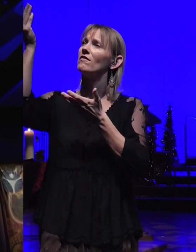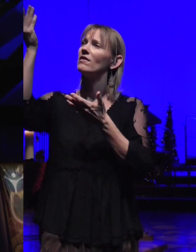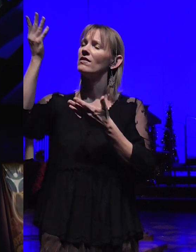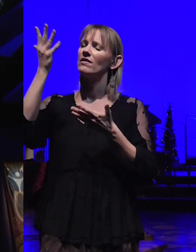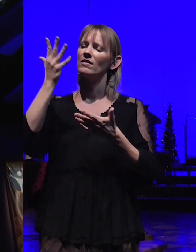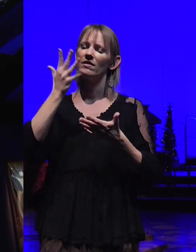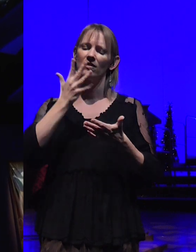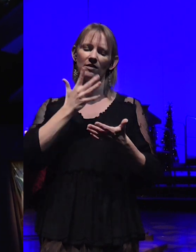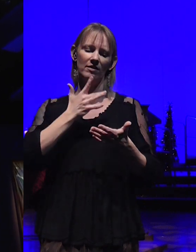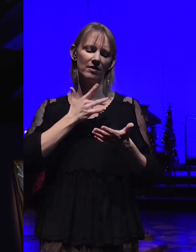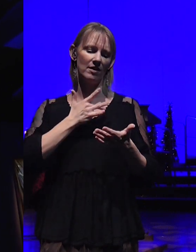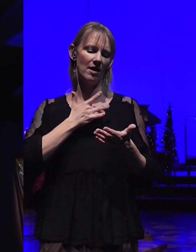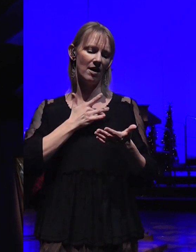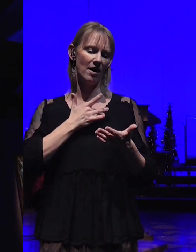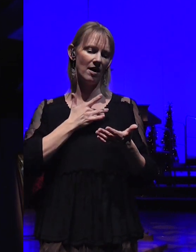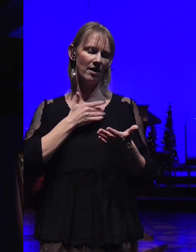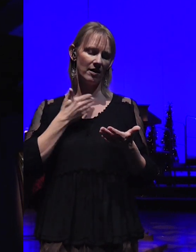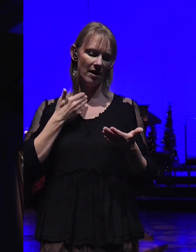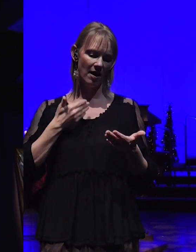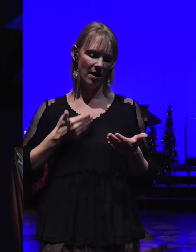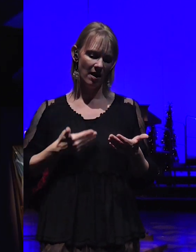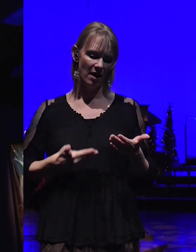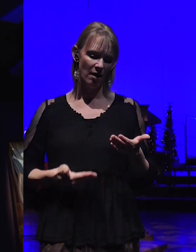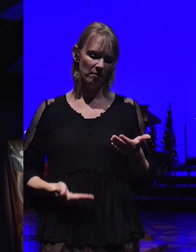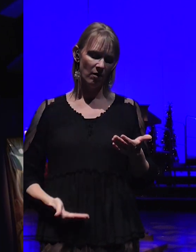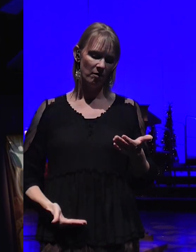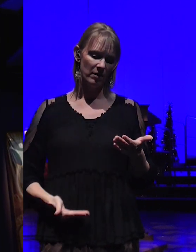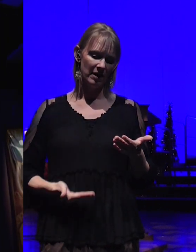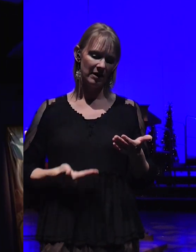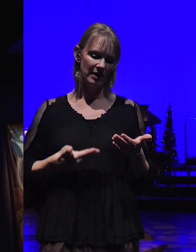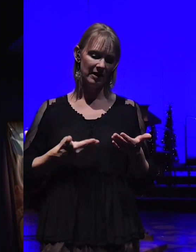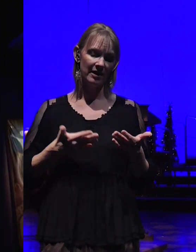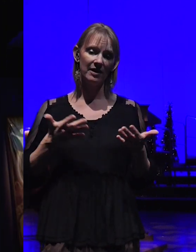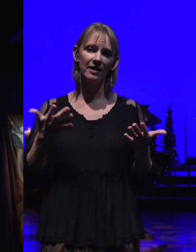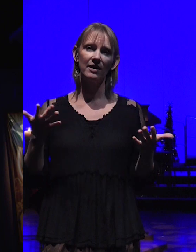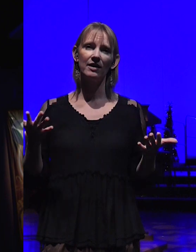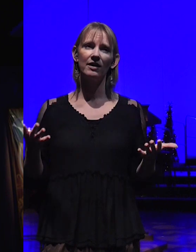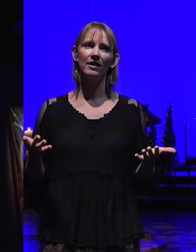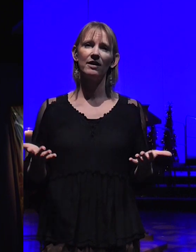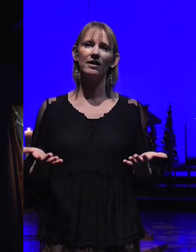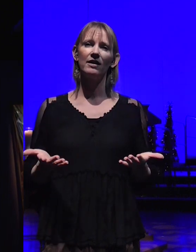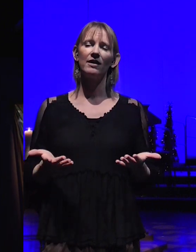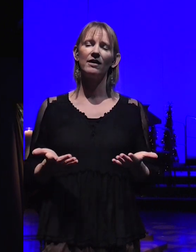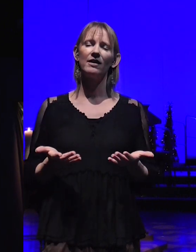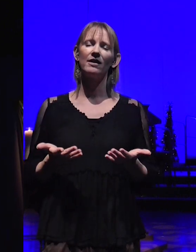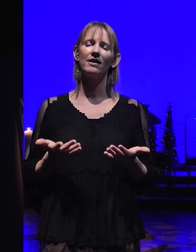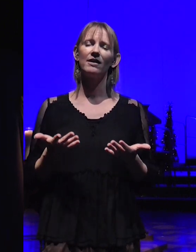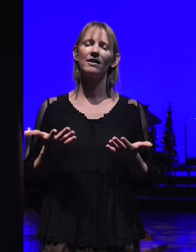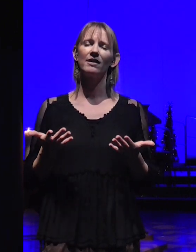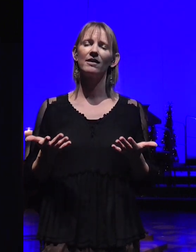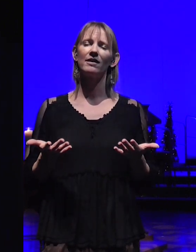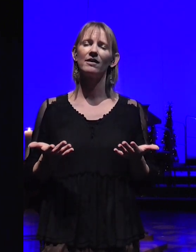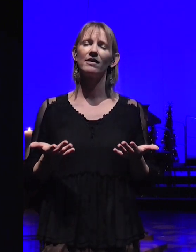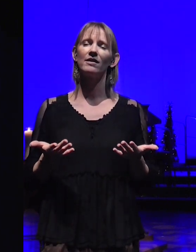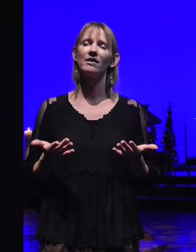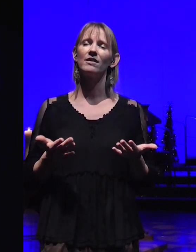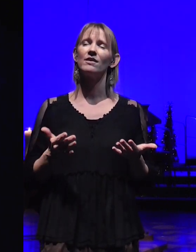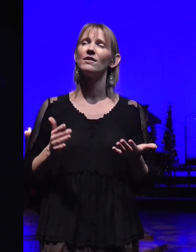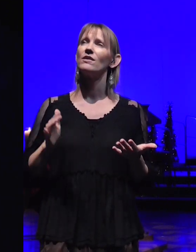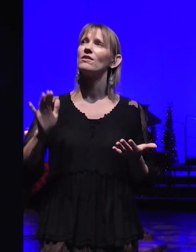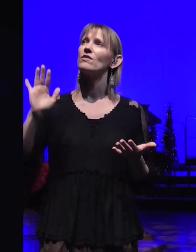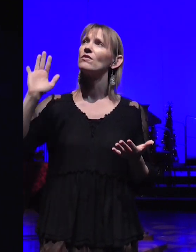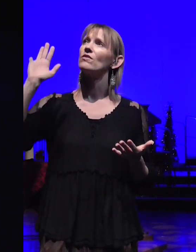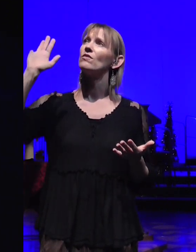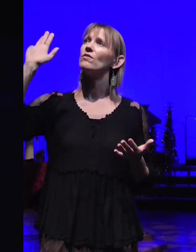love. I am opening